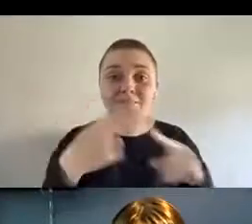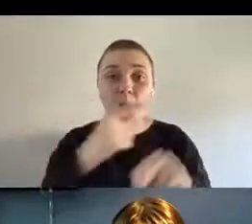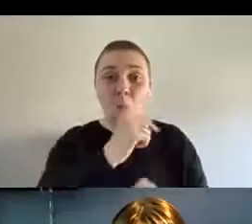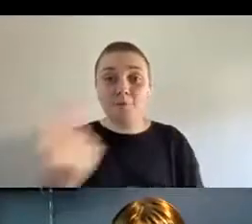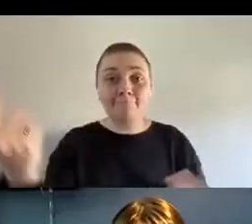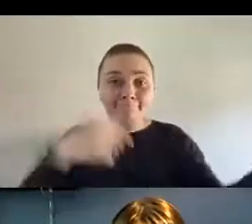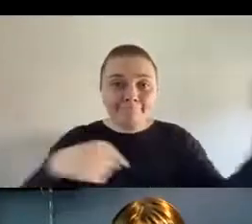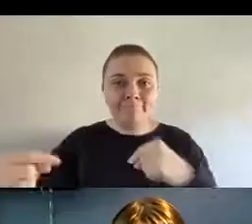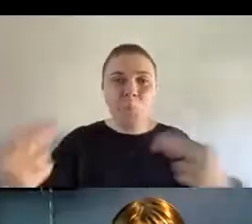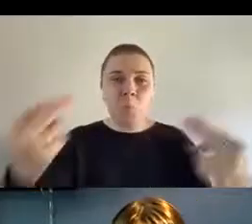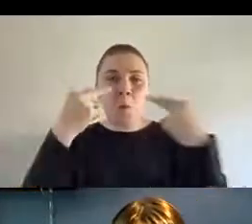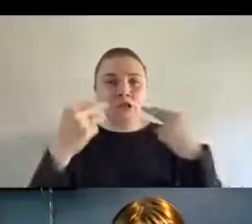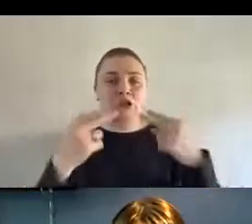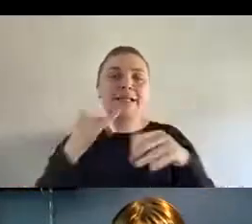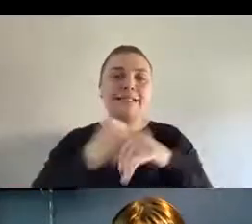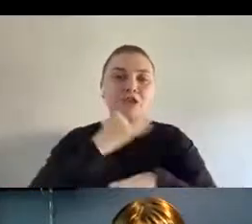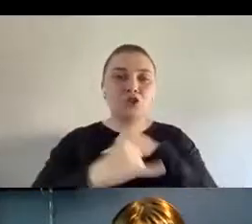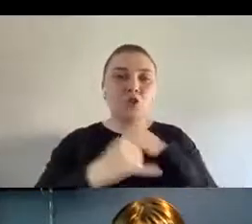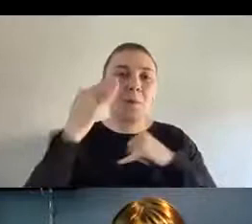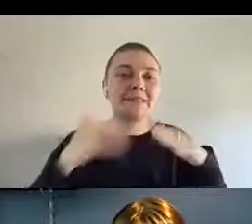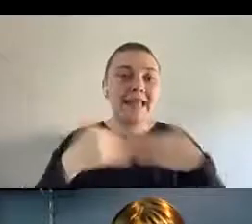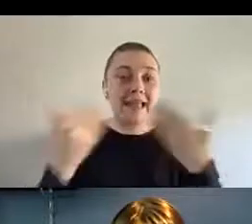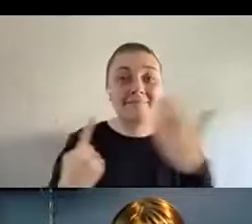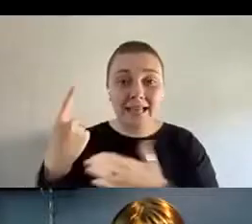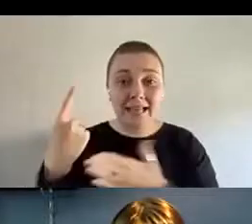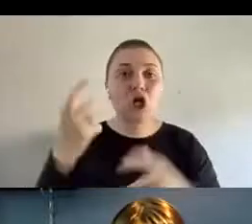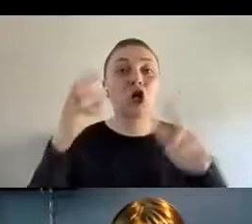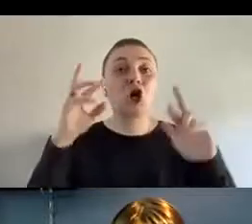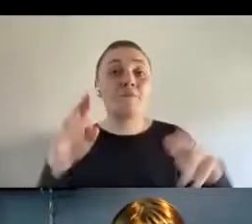to our International Women's Day event. And hopefully you